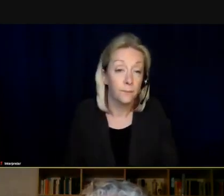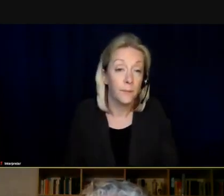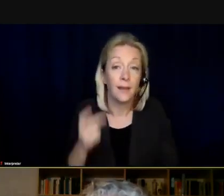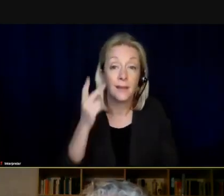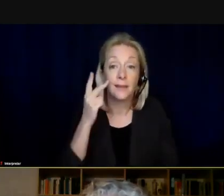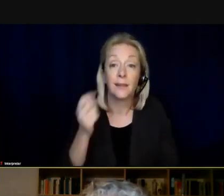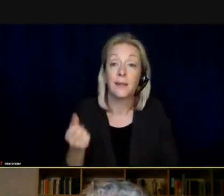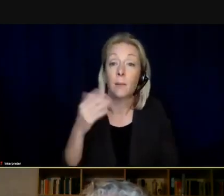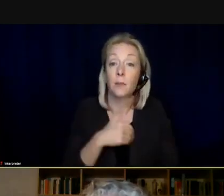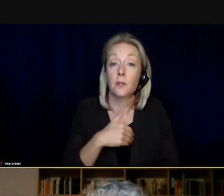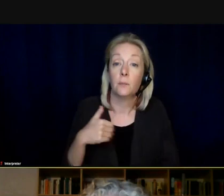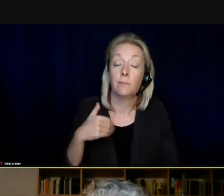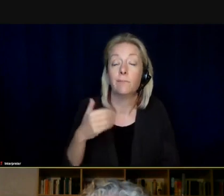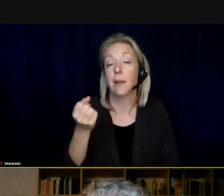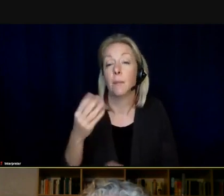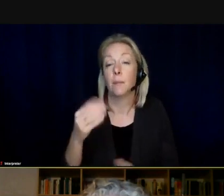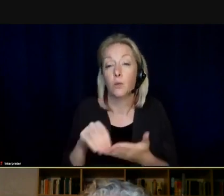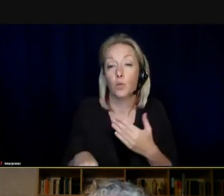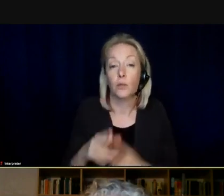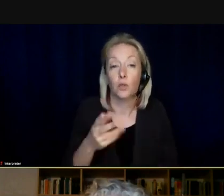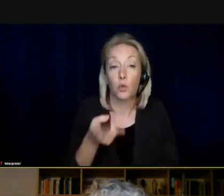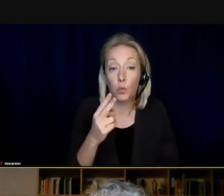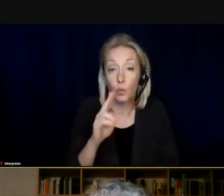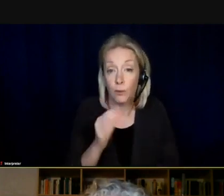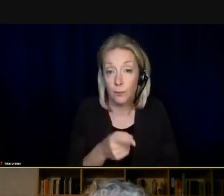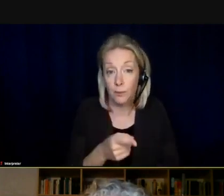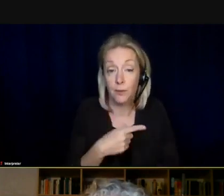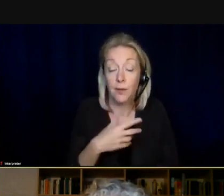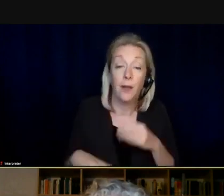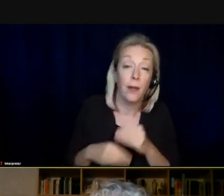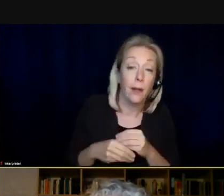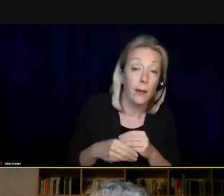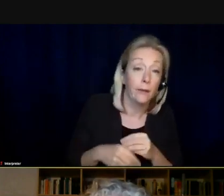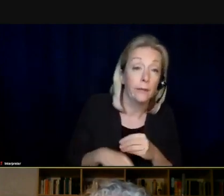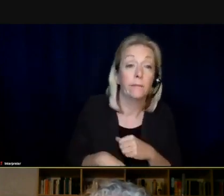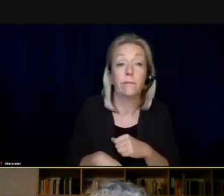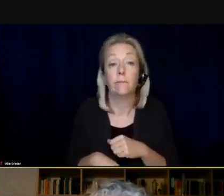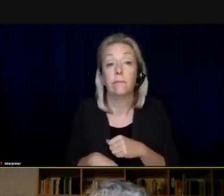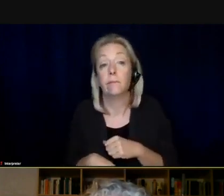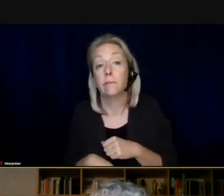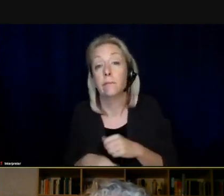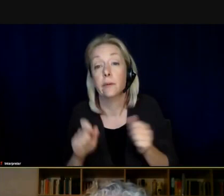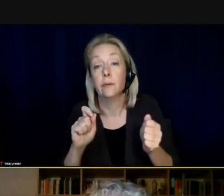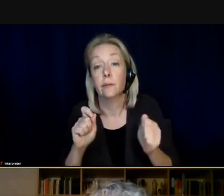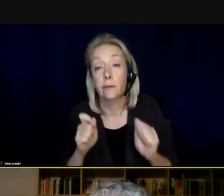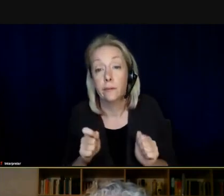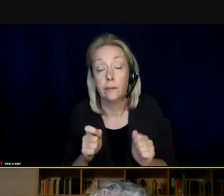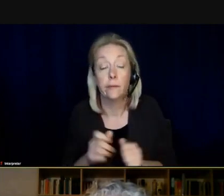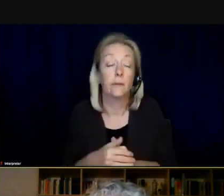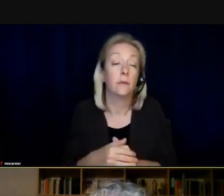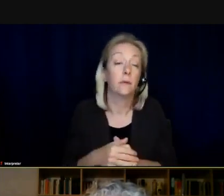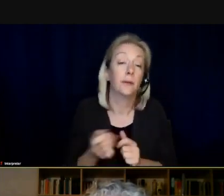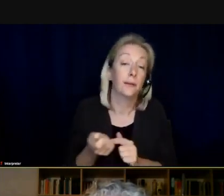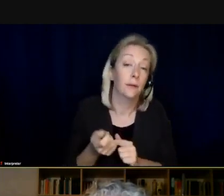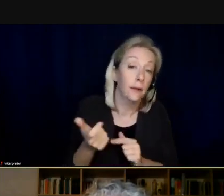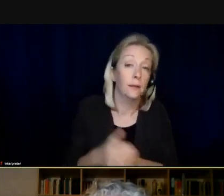my class. I have 2 students. I can add a student. I can edit, or I can